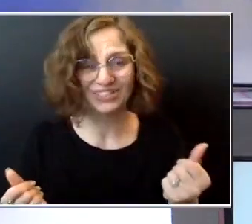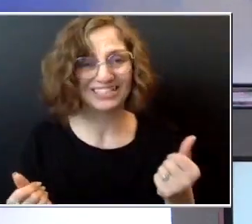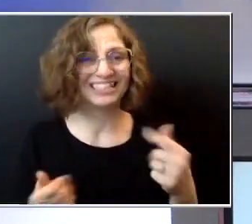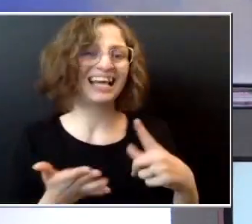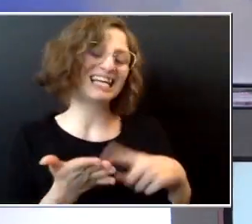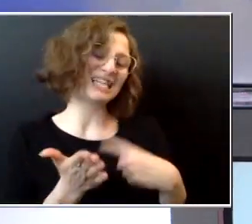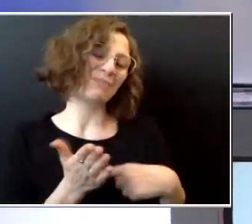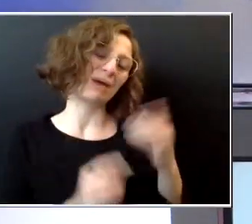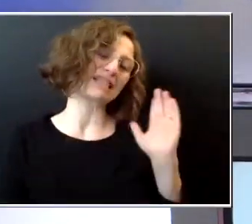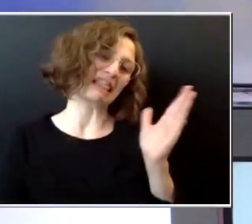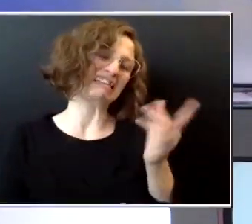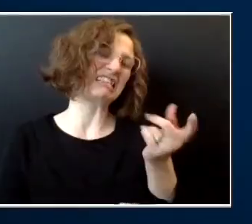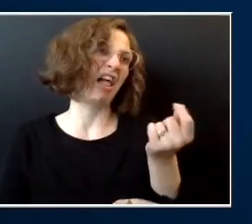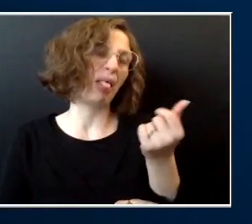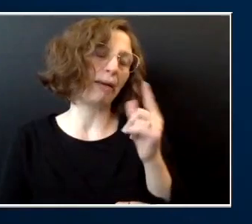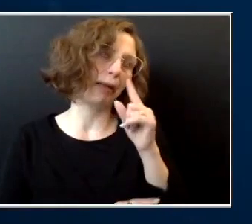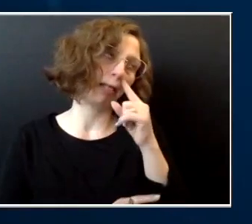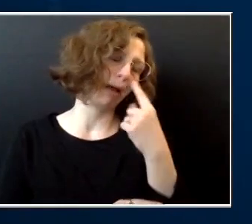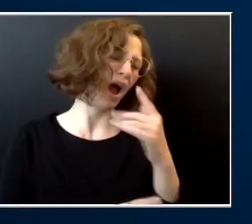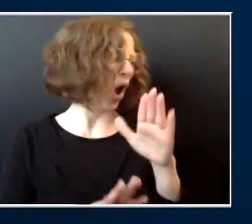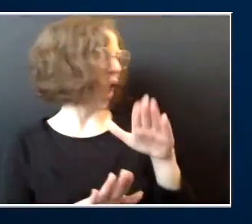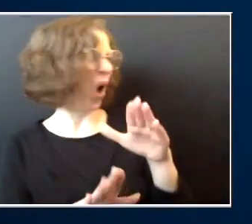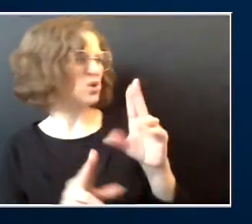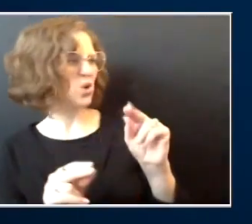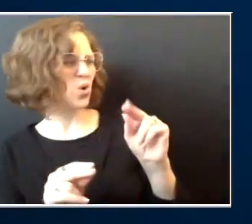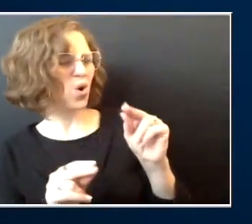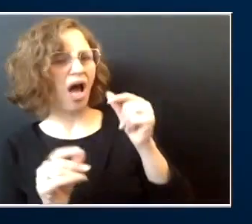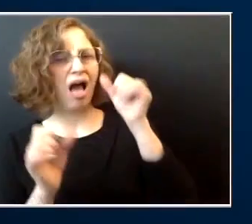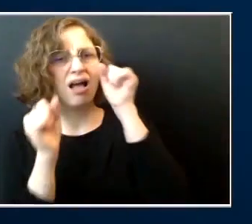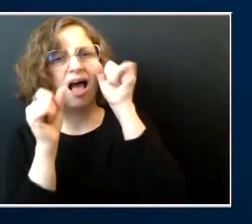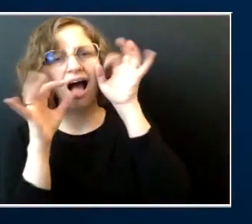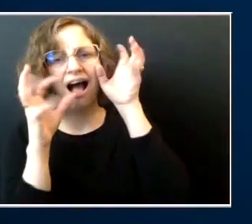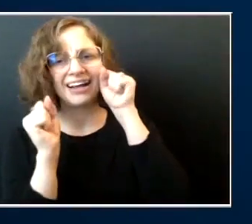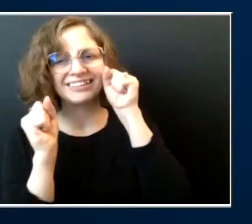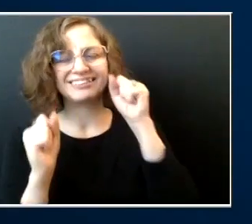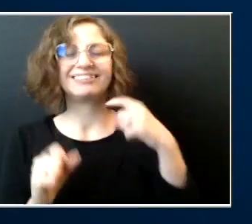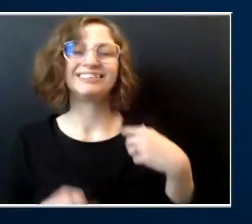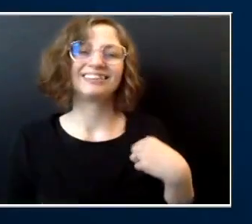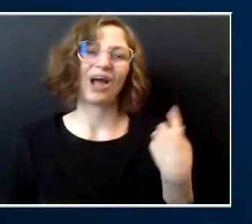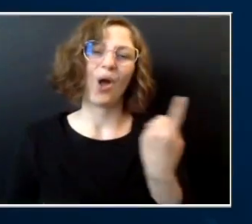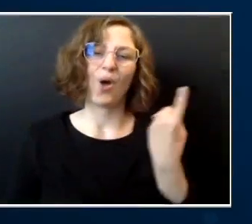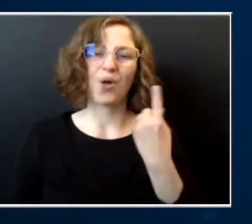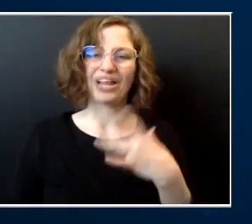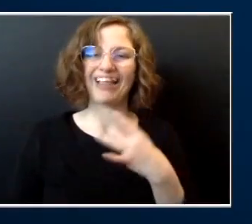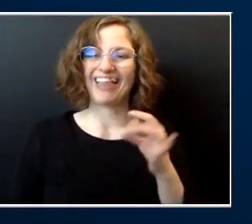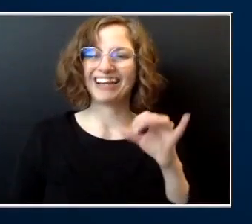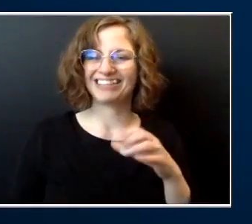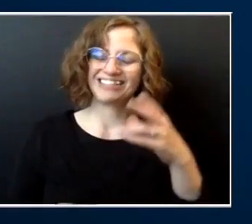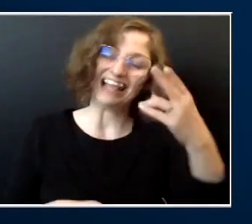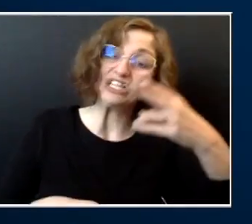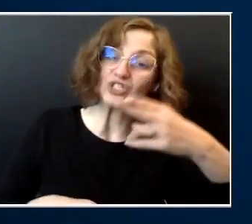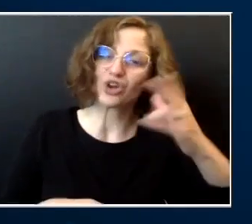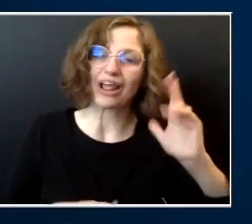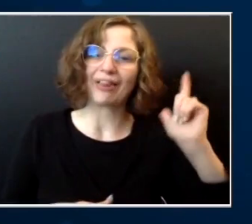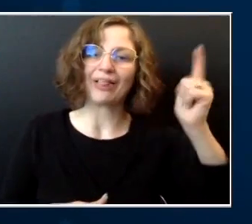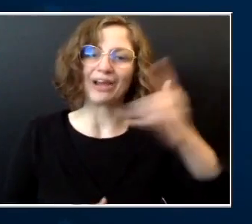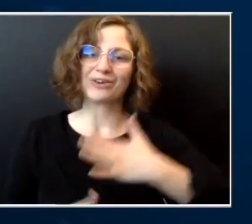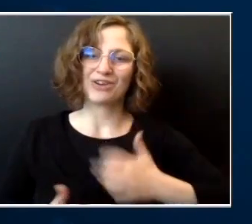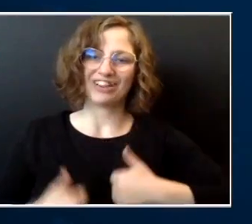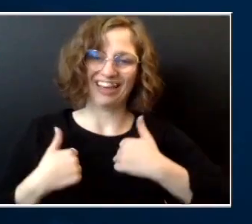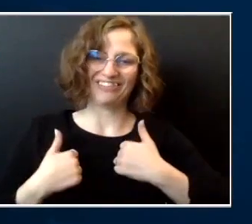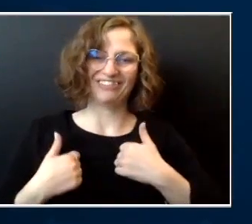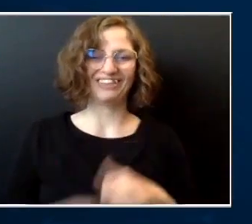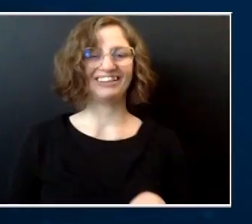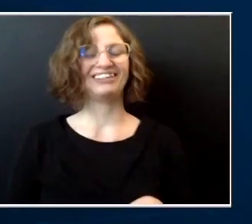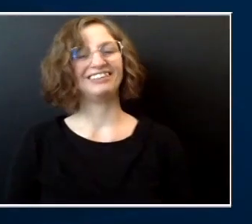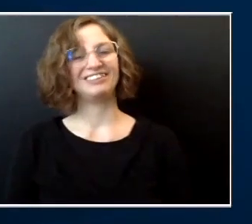They're fascinating. I loved history class. I only liked it later in life. I loved history. Yeah. We have two